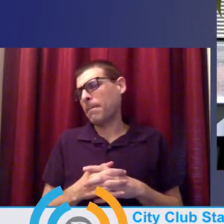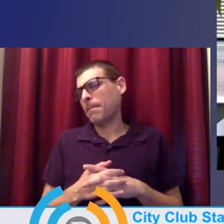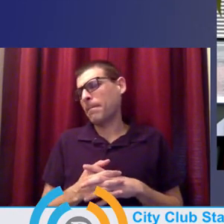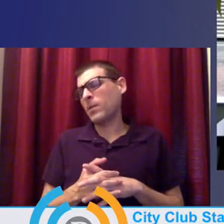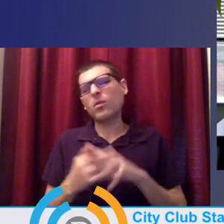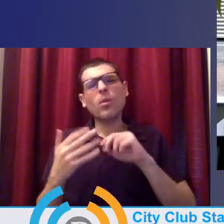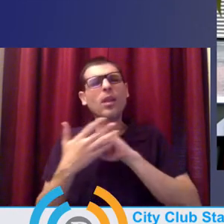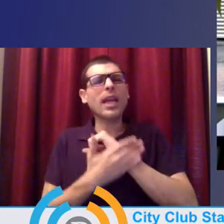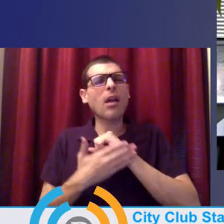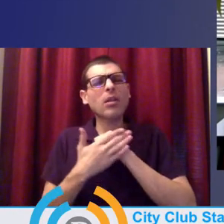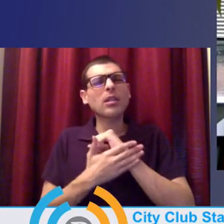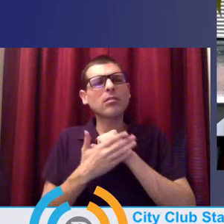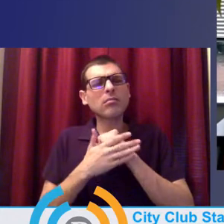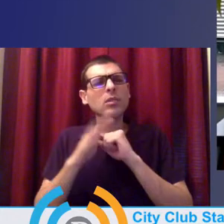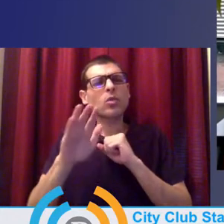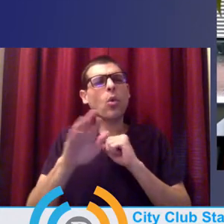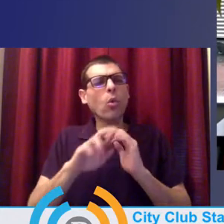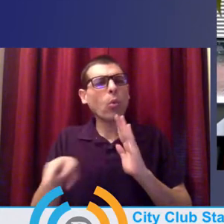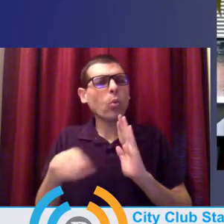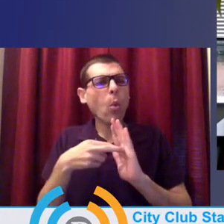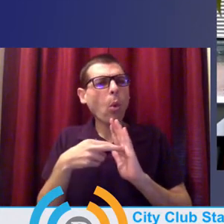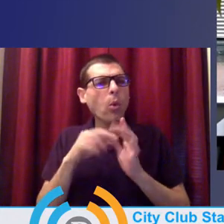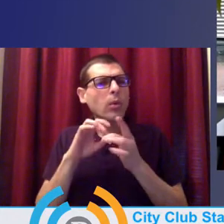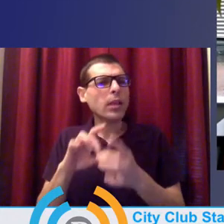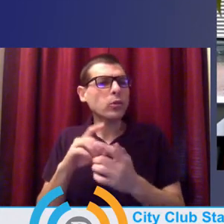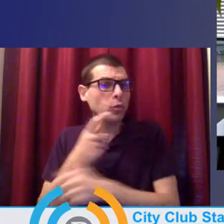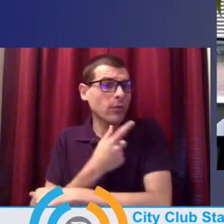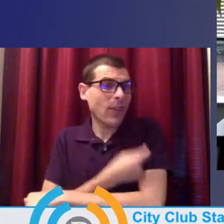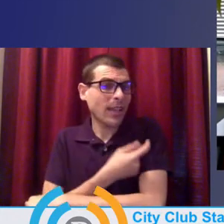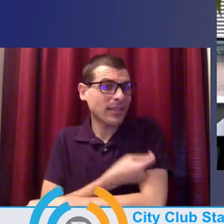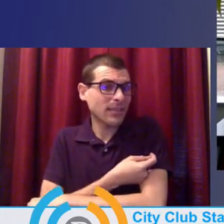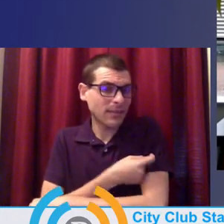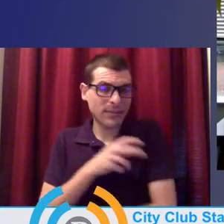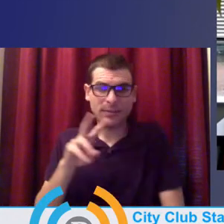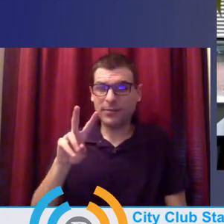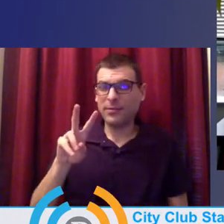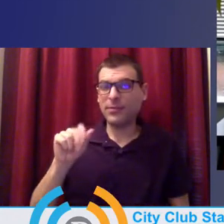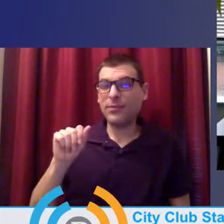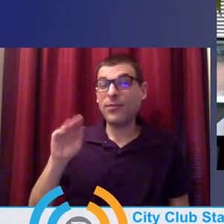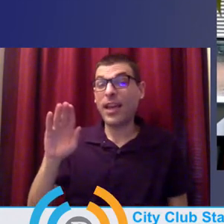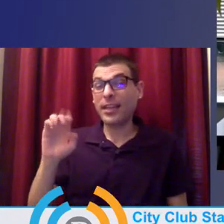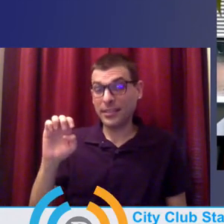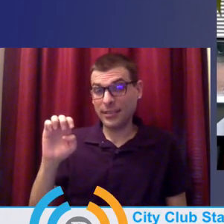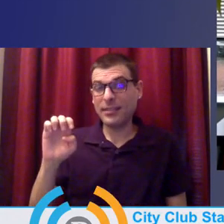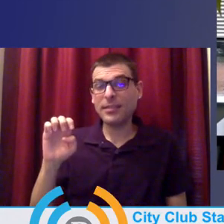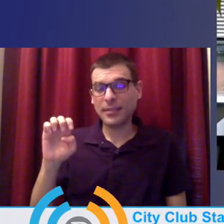role in vaccine distribution. We did get a question asking,